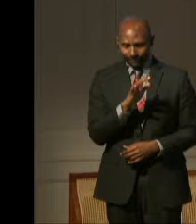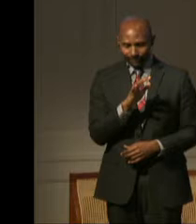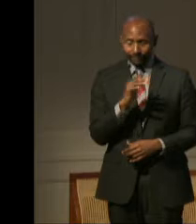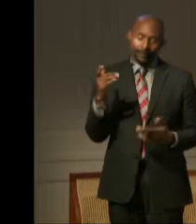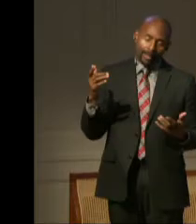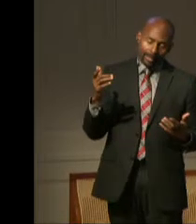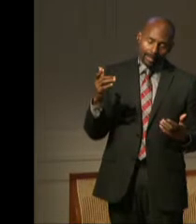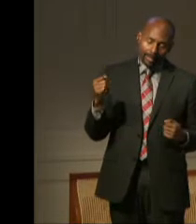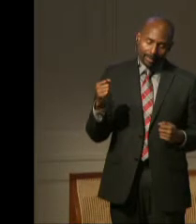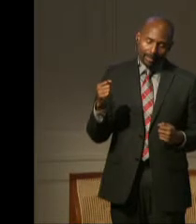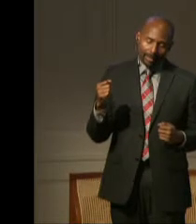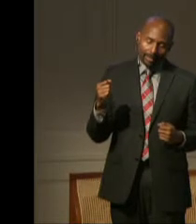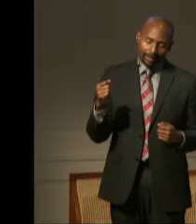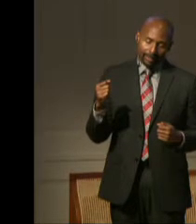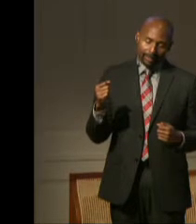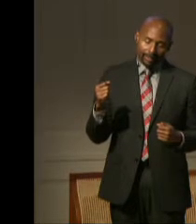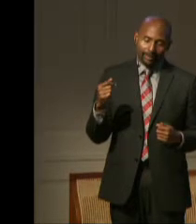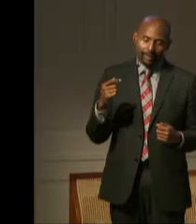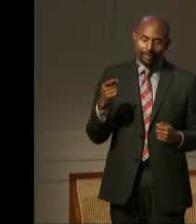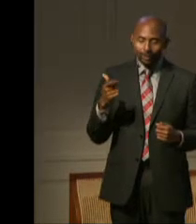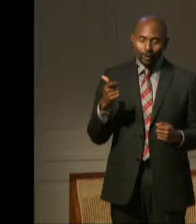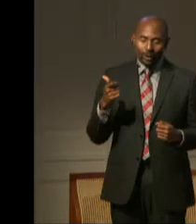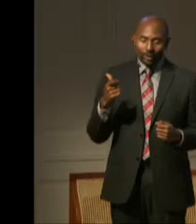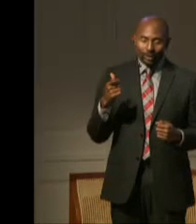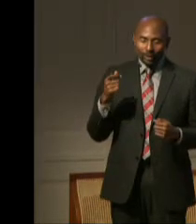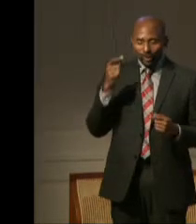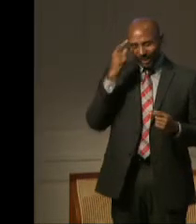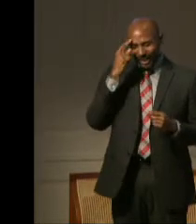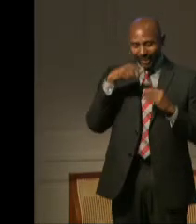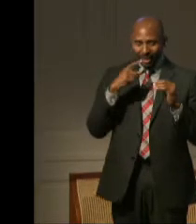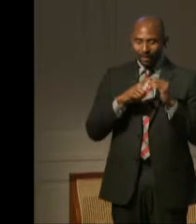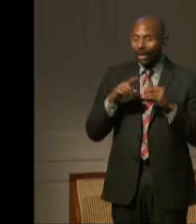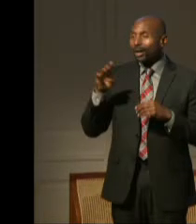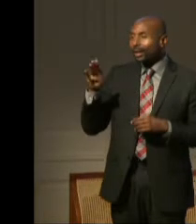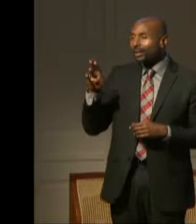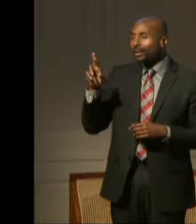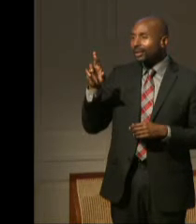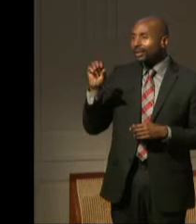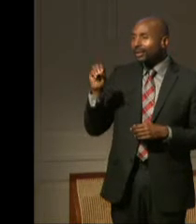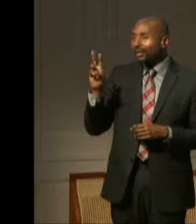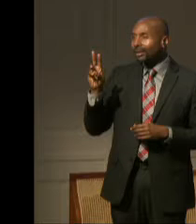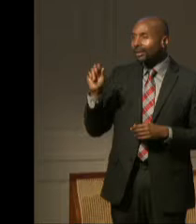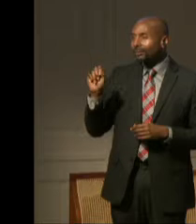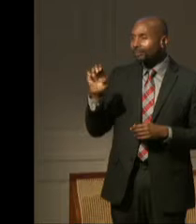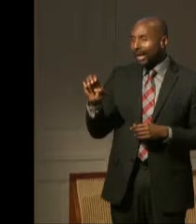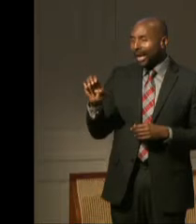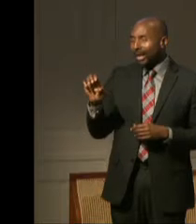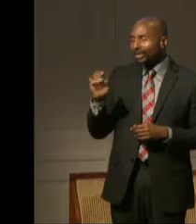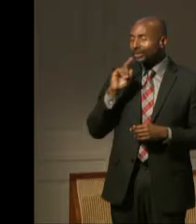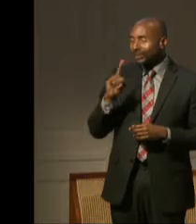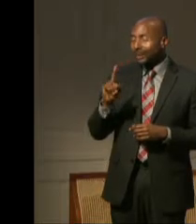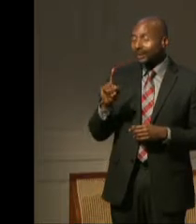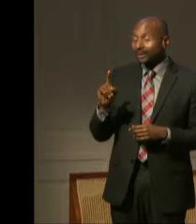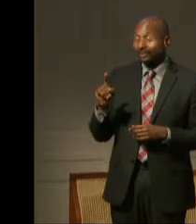I'm just preoccupied with browse, have been my whole career as a librarian.